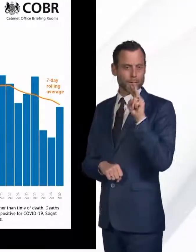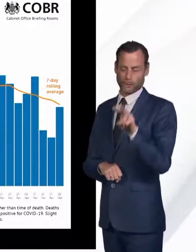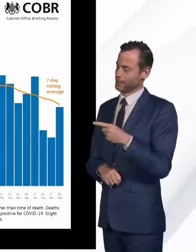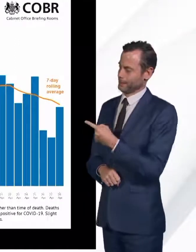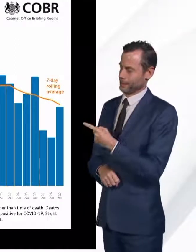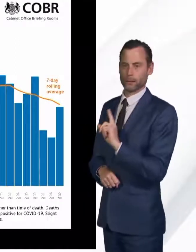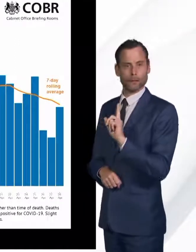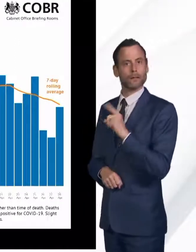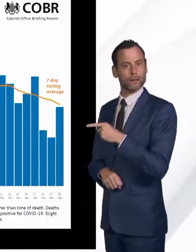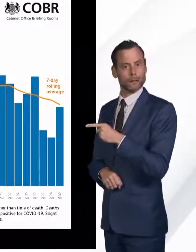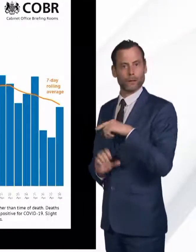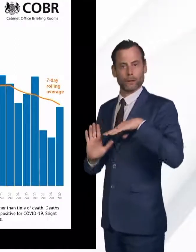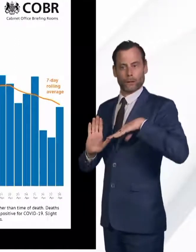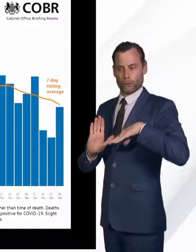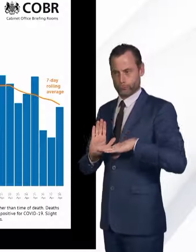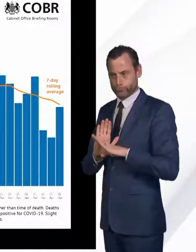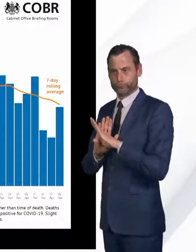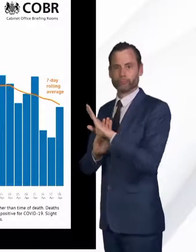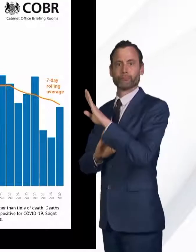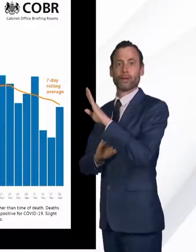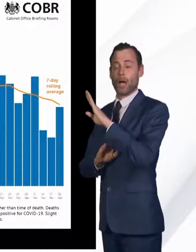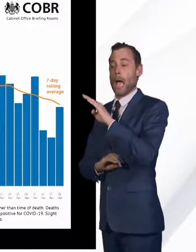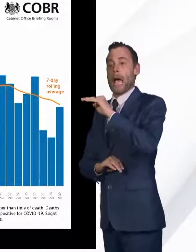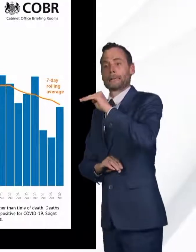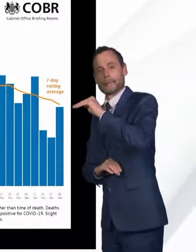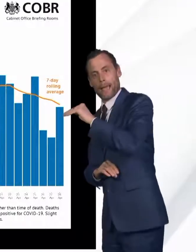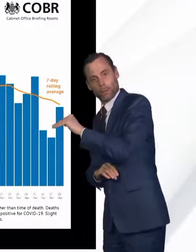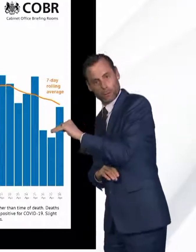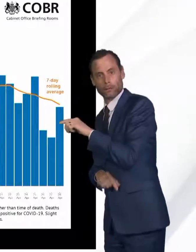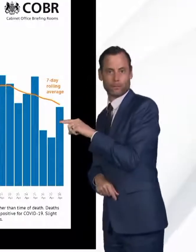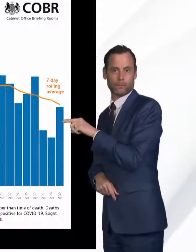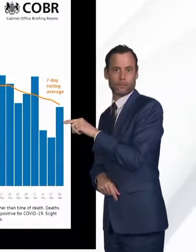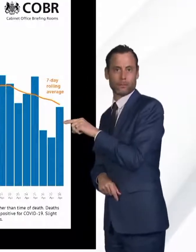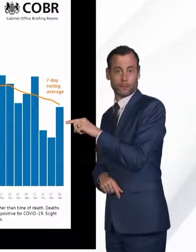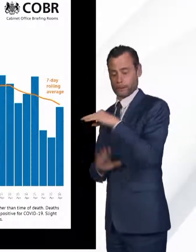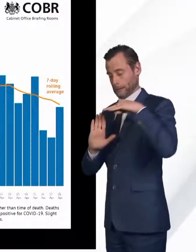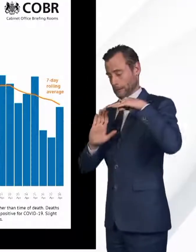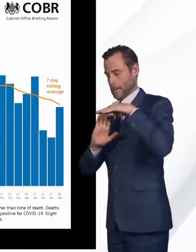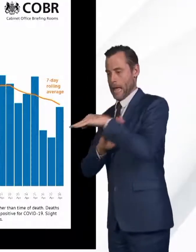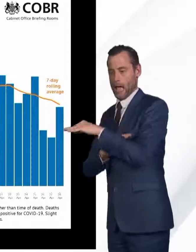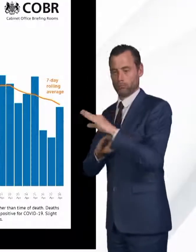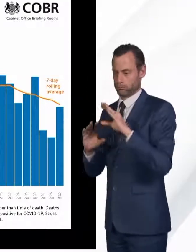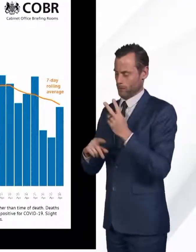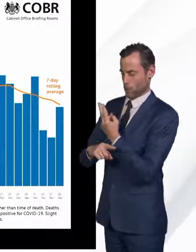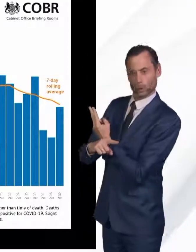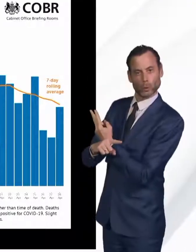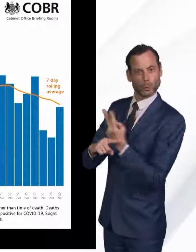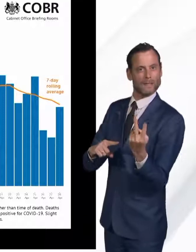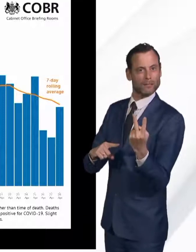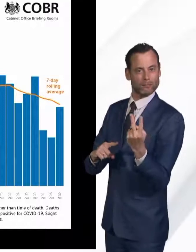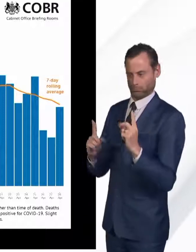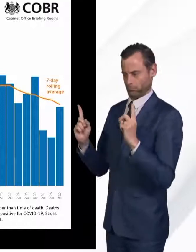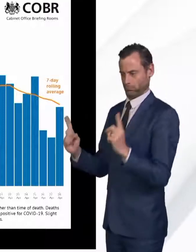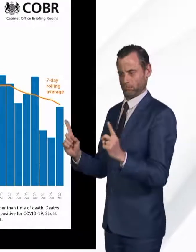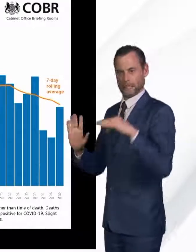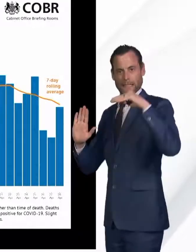the number of deaths in hospital has started to fall. It's been falling for the last 2 weeks. You see that most easily by looking